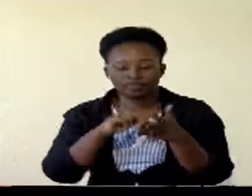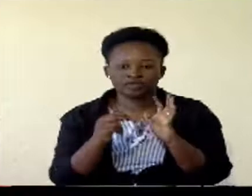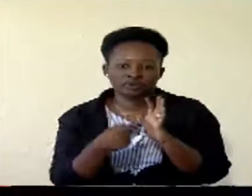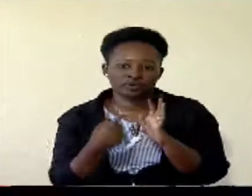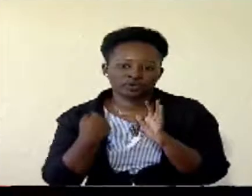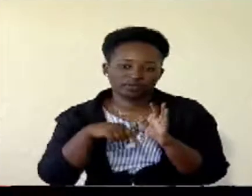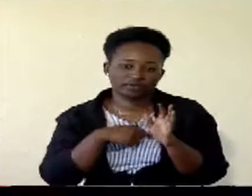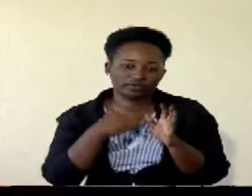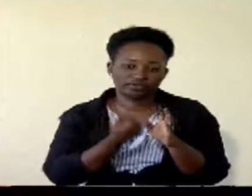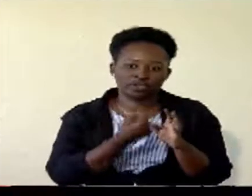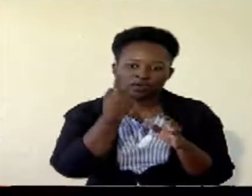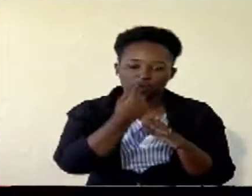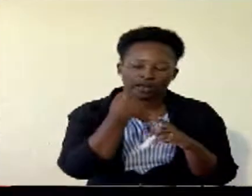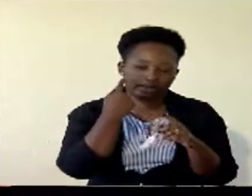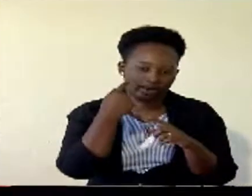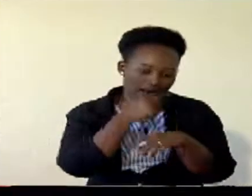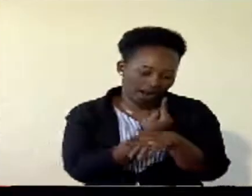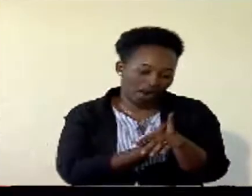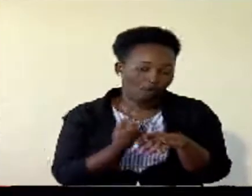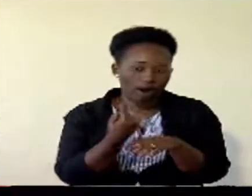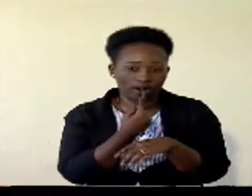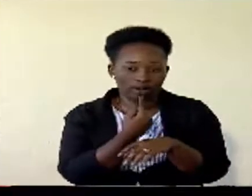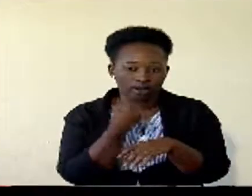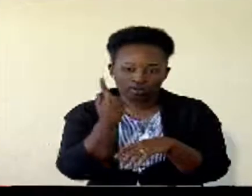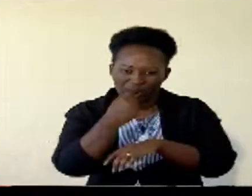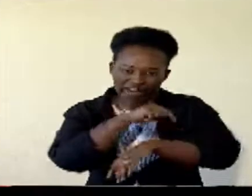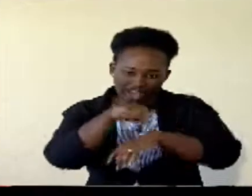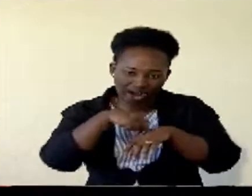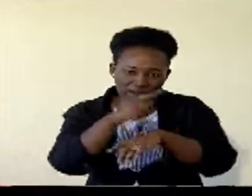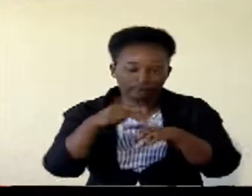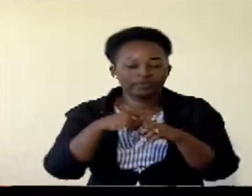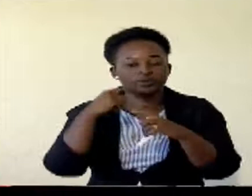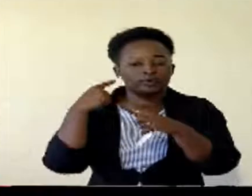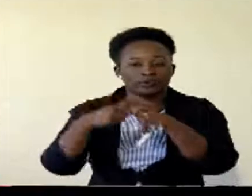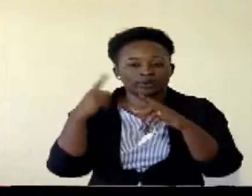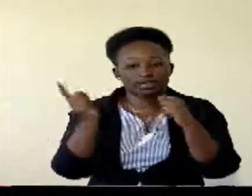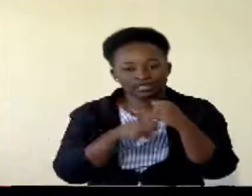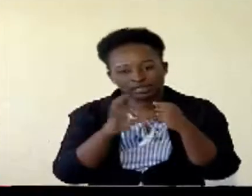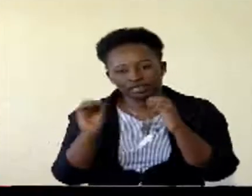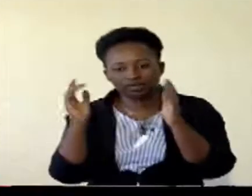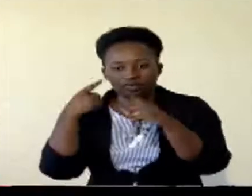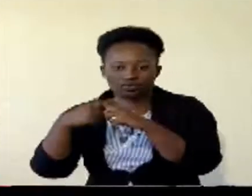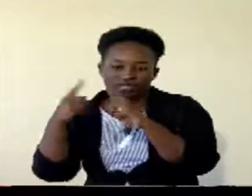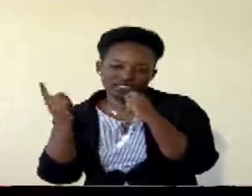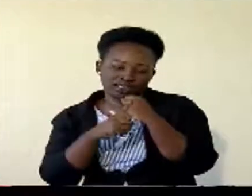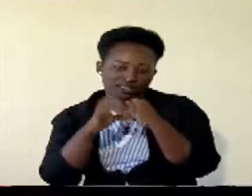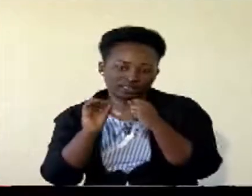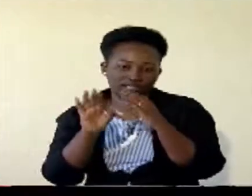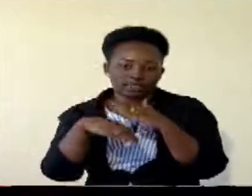shall 1 hour, when you change into seconds, we multiply by 60 and another 60. So this is going to give